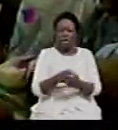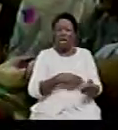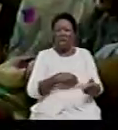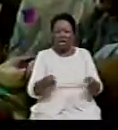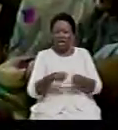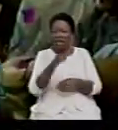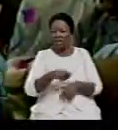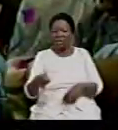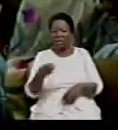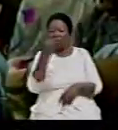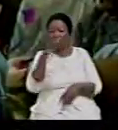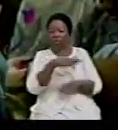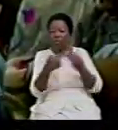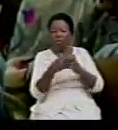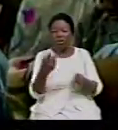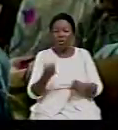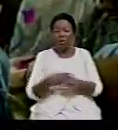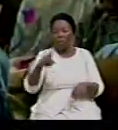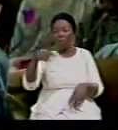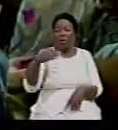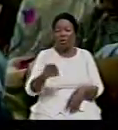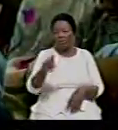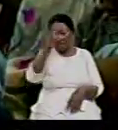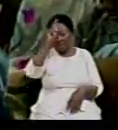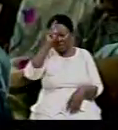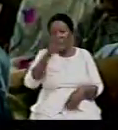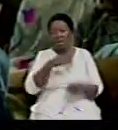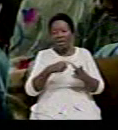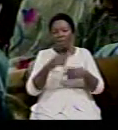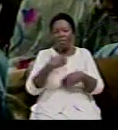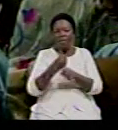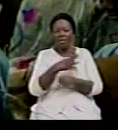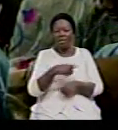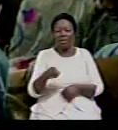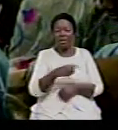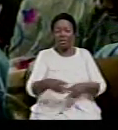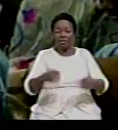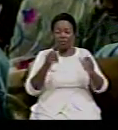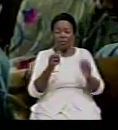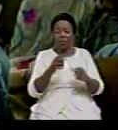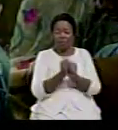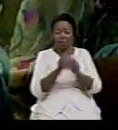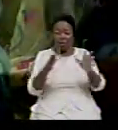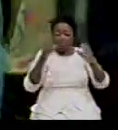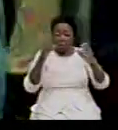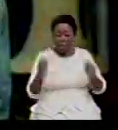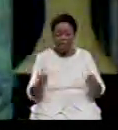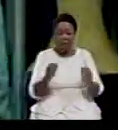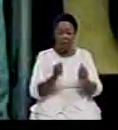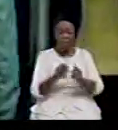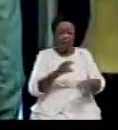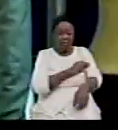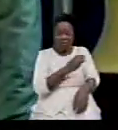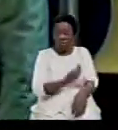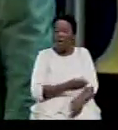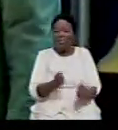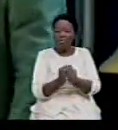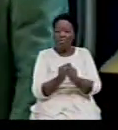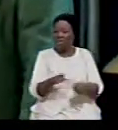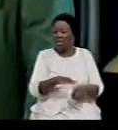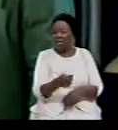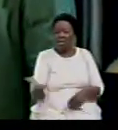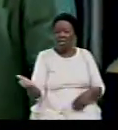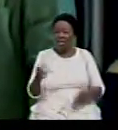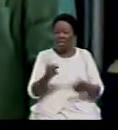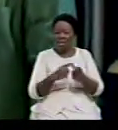of Egypt, it made them powerless, it made them without strength, without backbone. And Moses said, all those